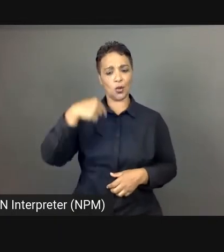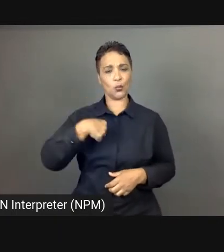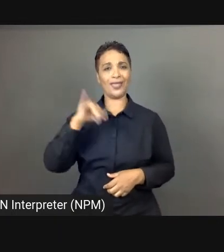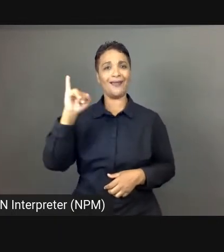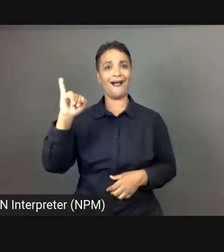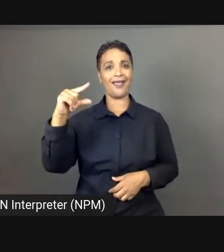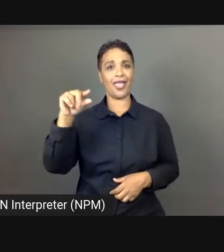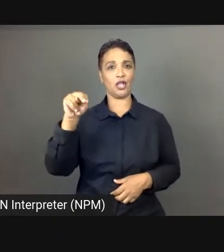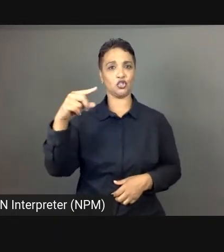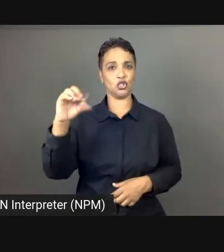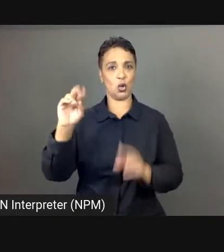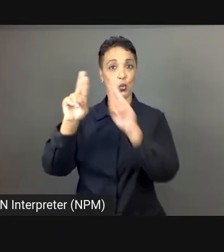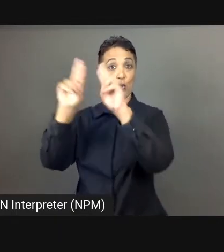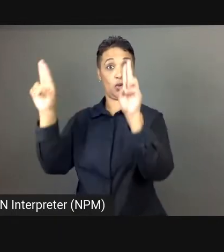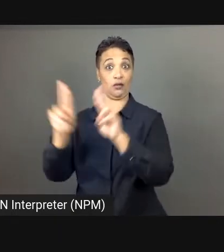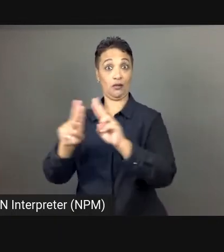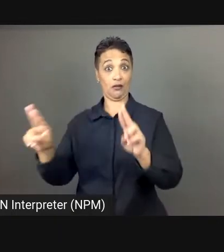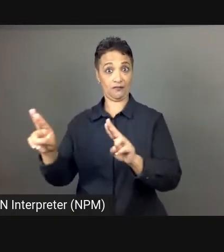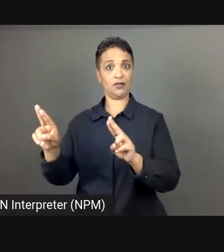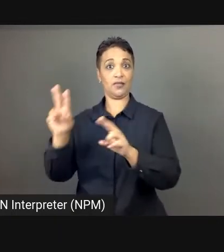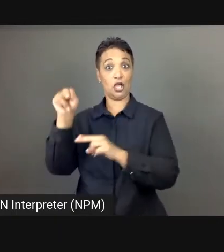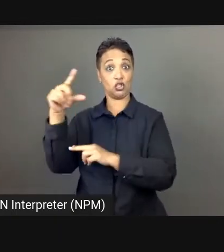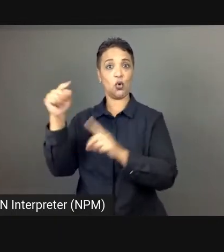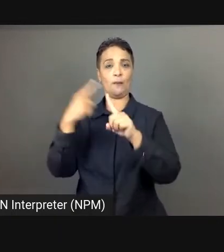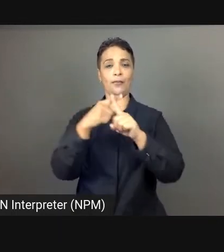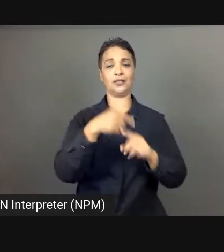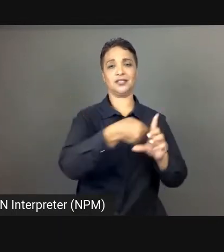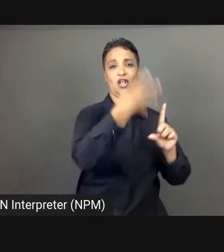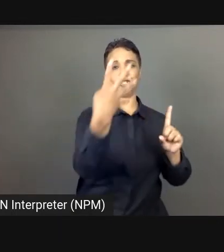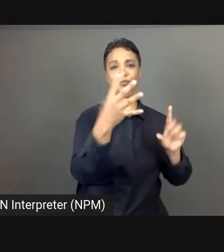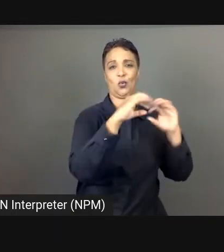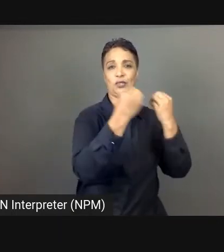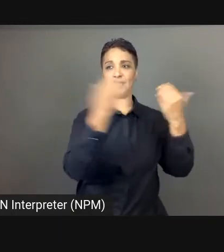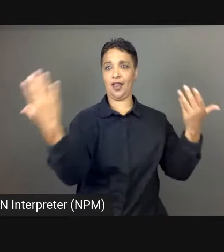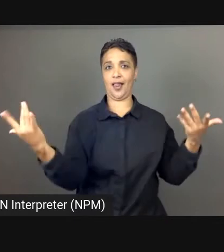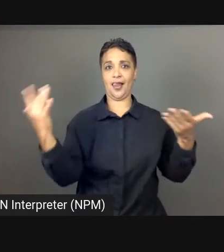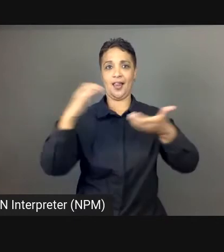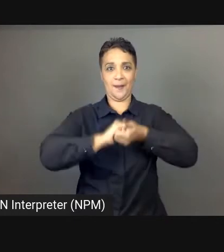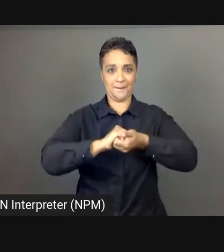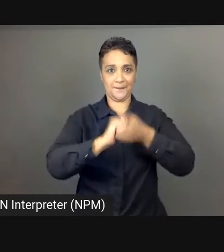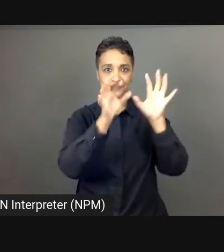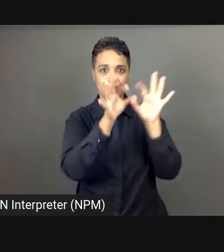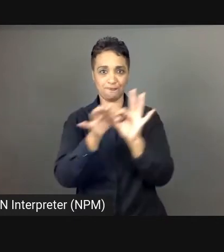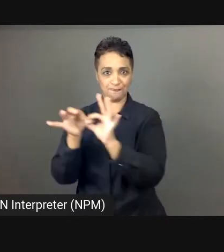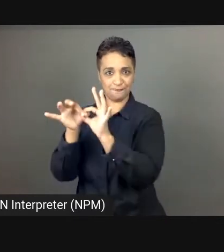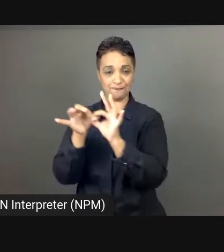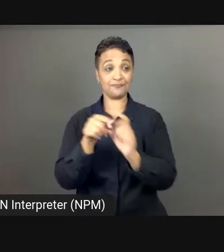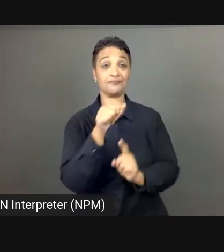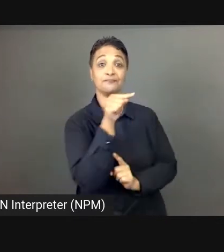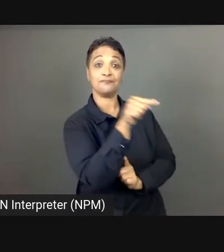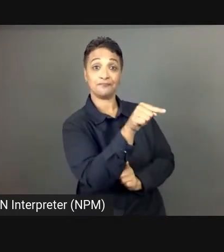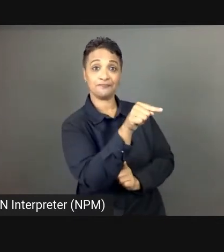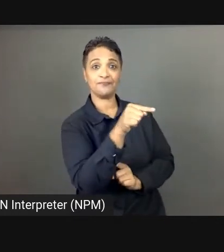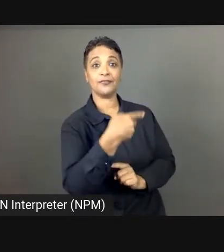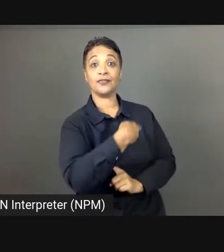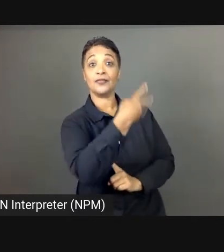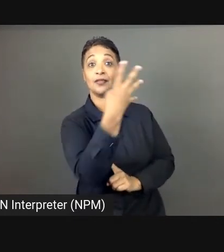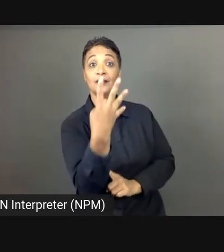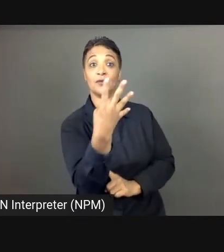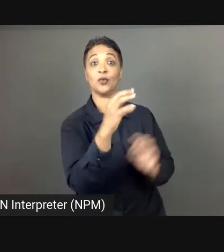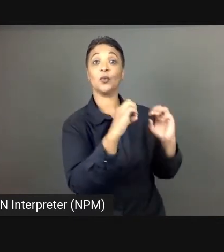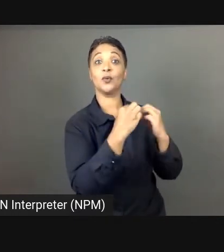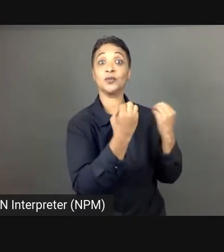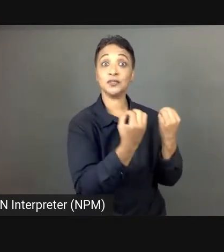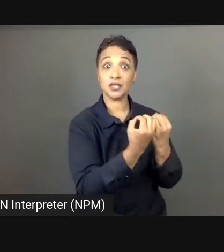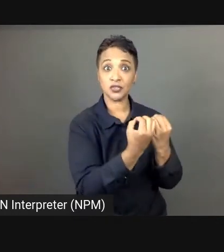national LGBTIQ organisation, and the LGBTIQ organisation said in a meeting,